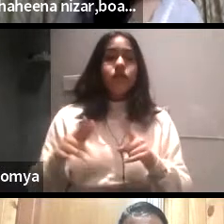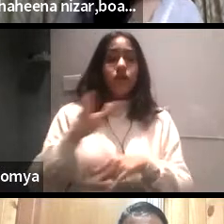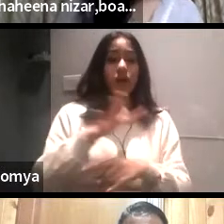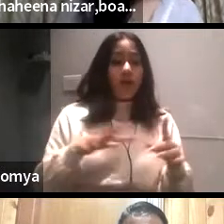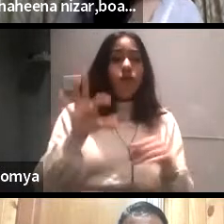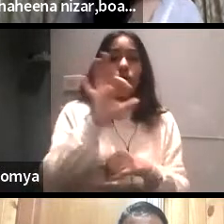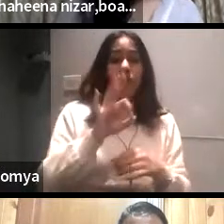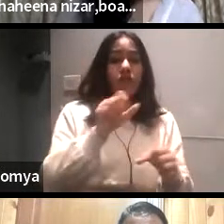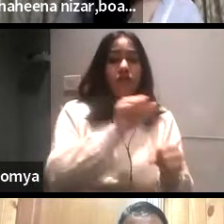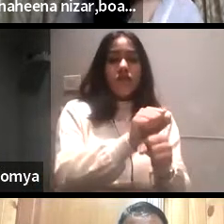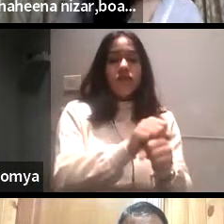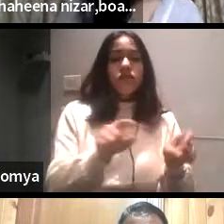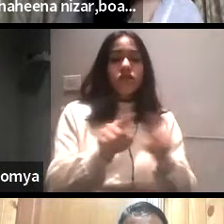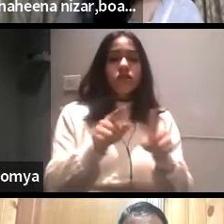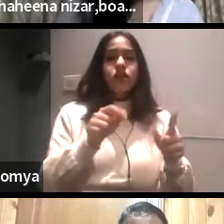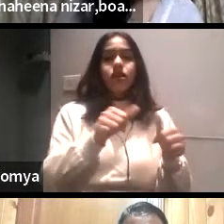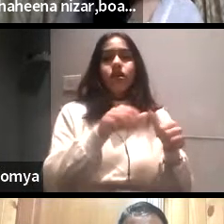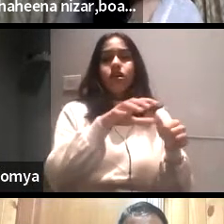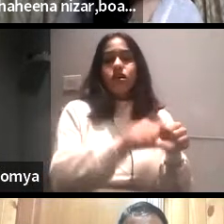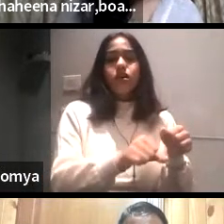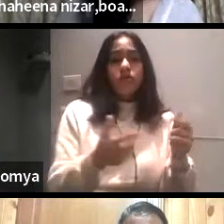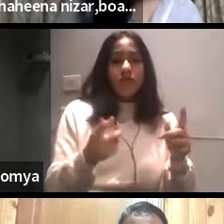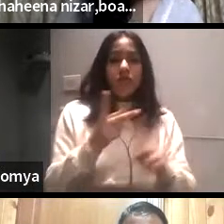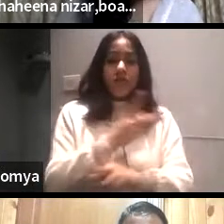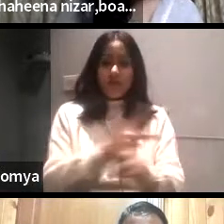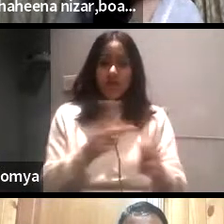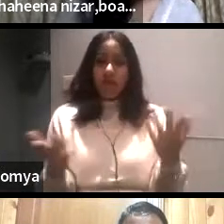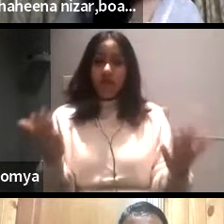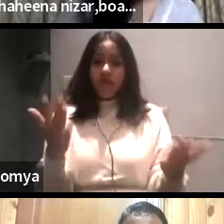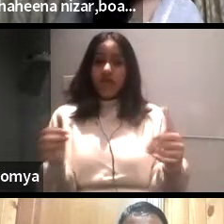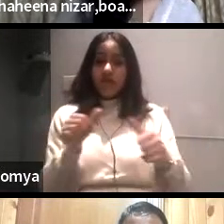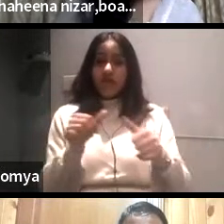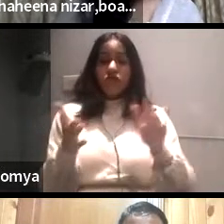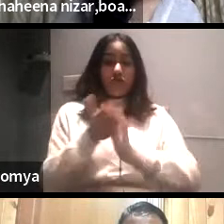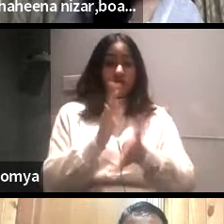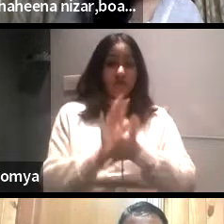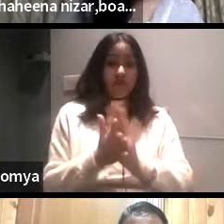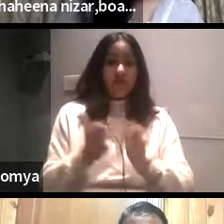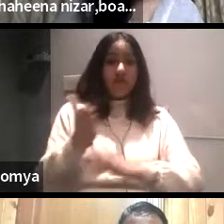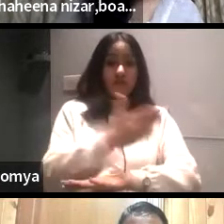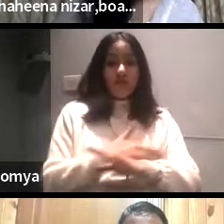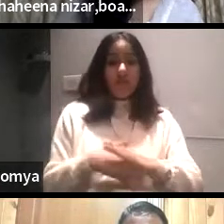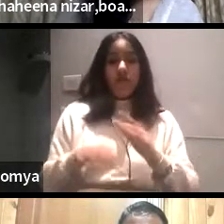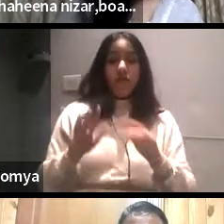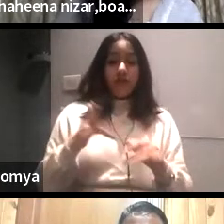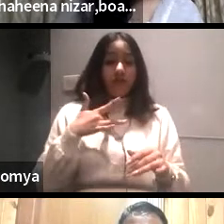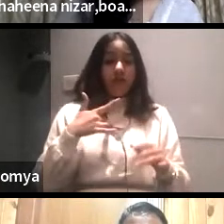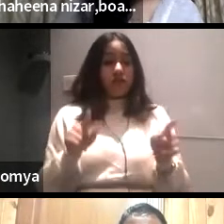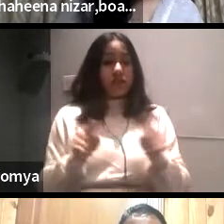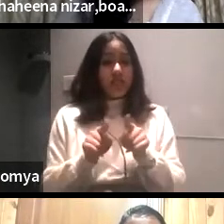work. So that's one of the challenges I see in COVID moving forward. It's actually